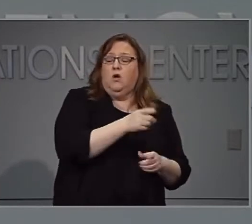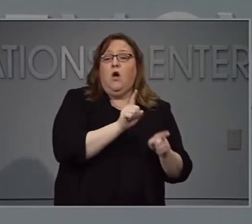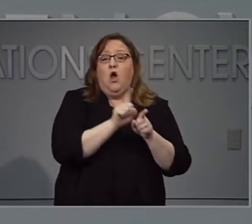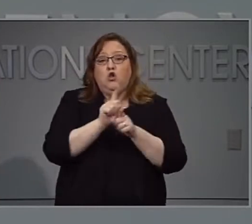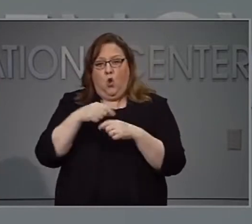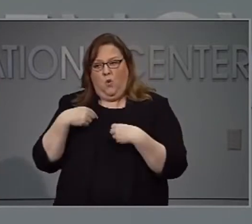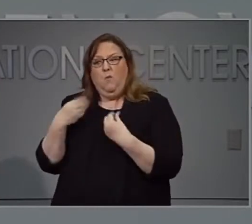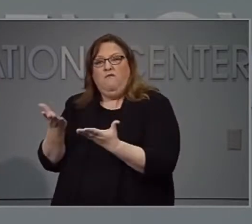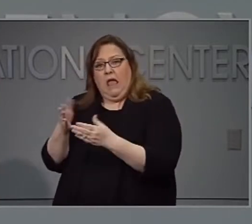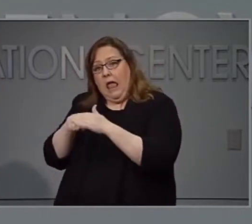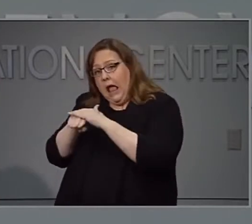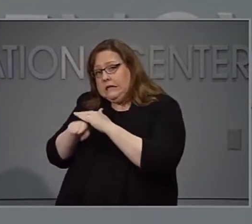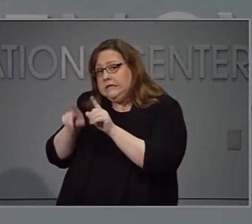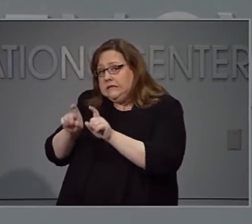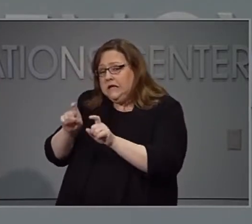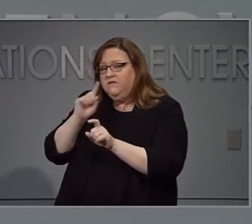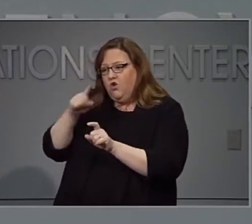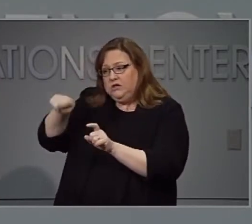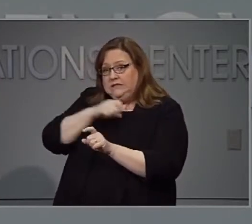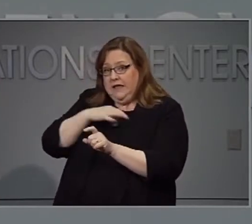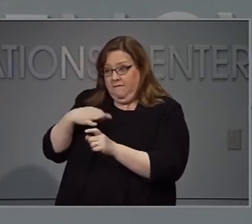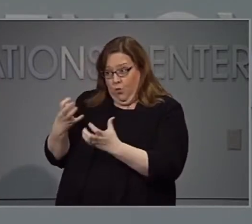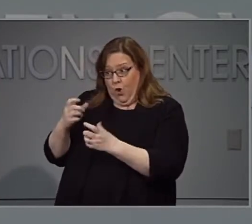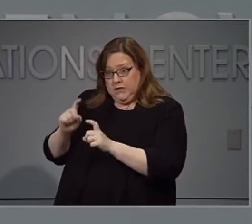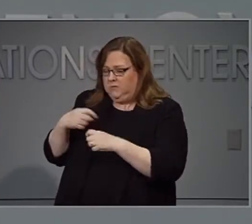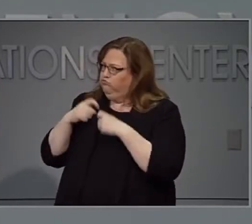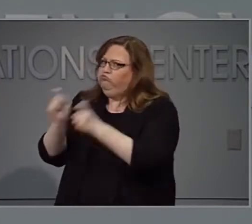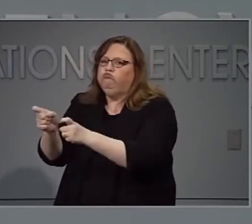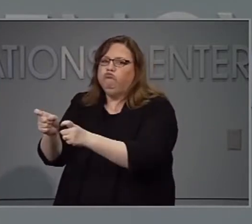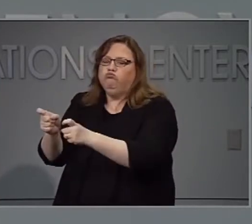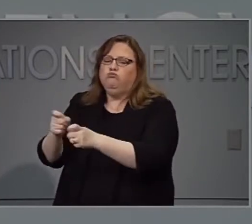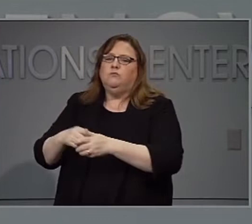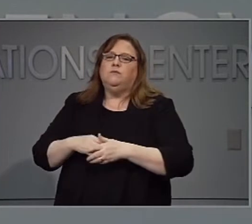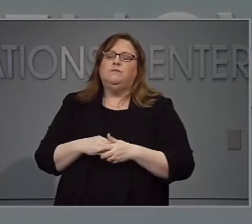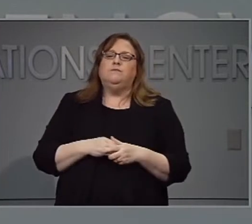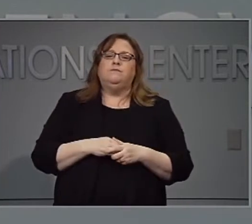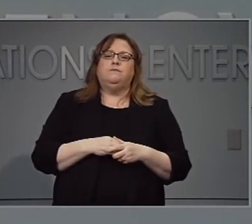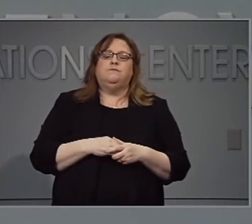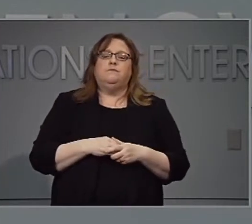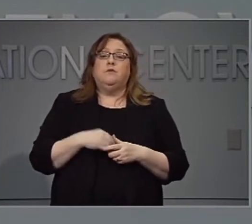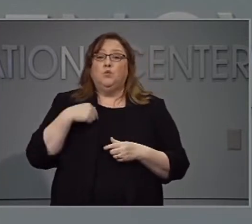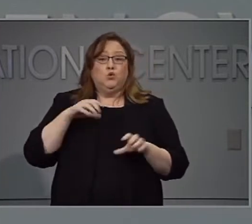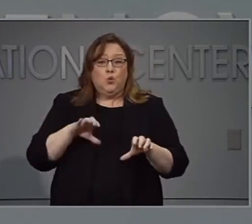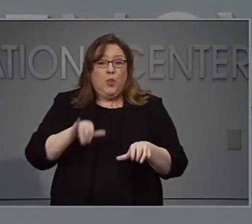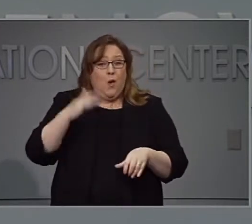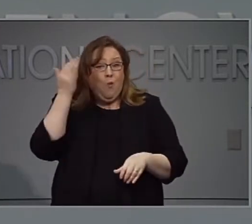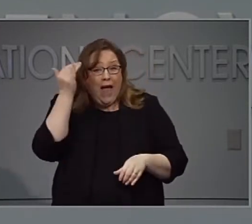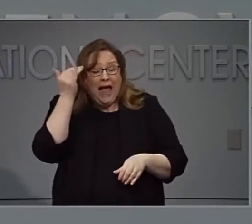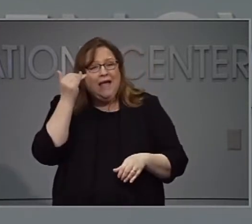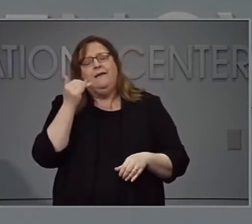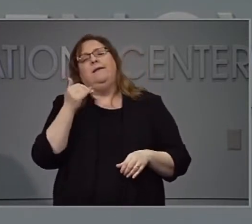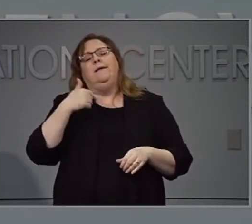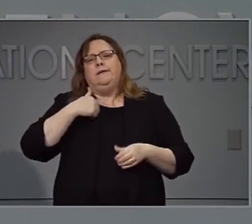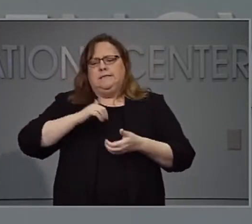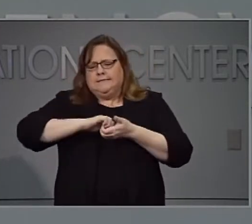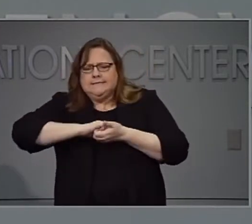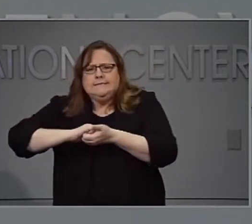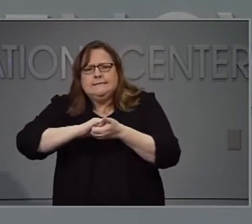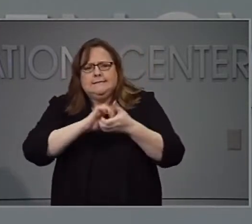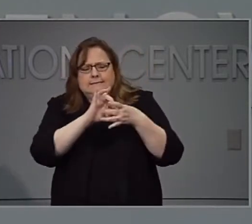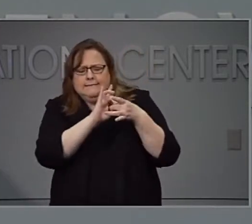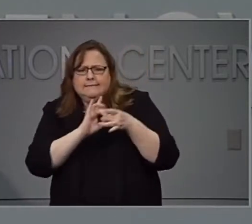to staff who wish to be tested. This strategy is the result of a strong collaborative and coordinated